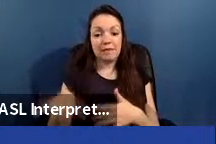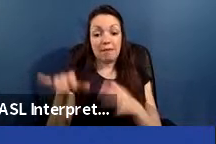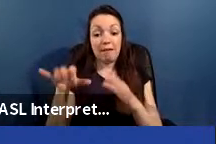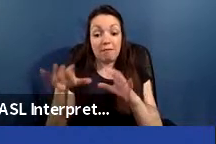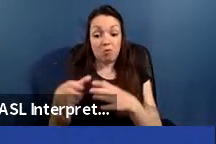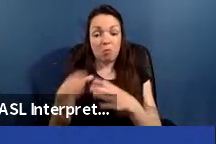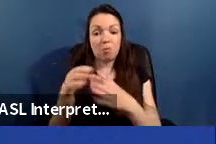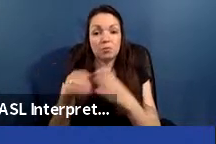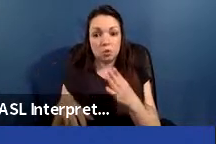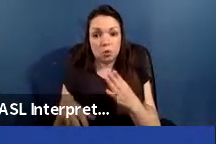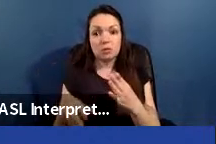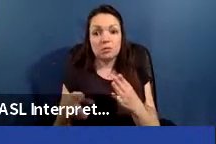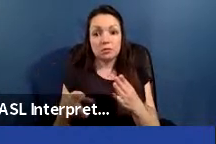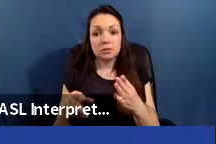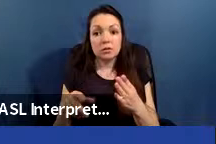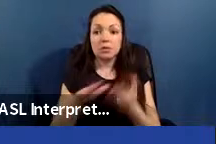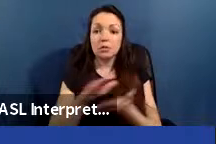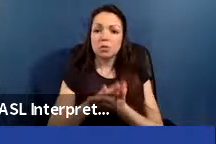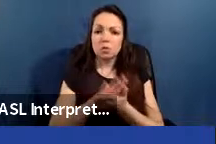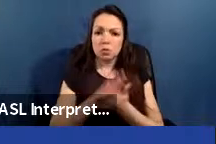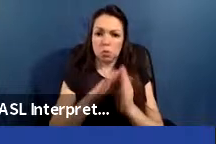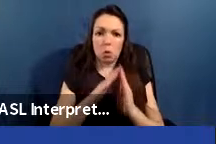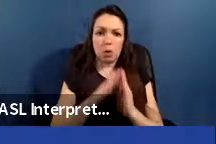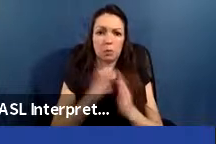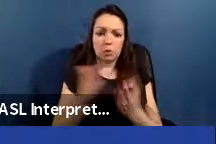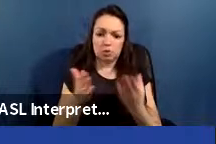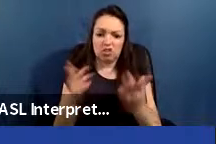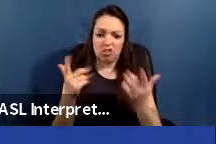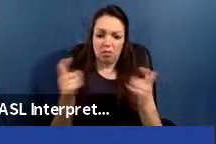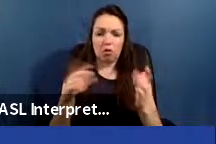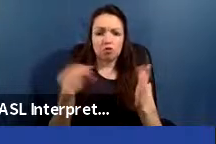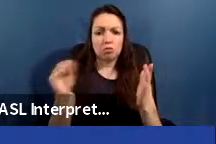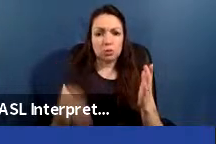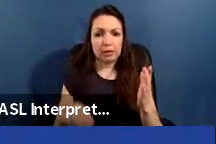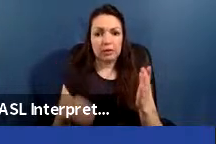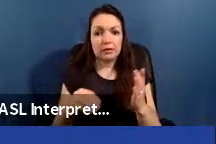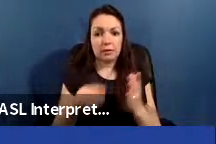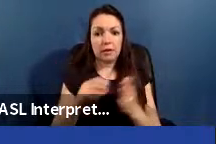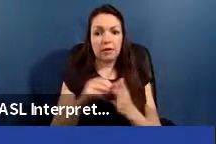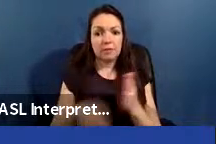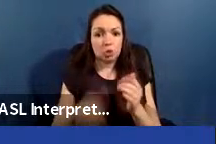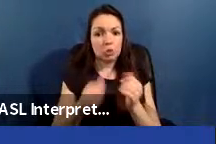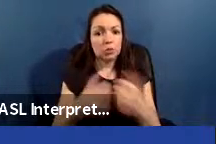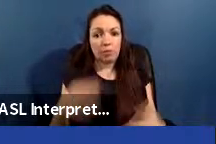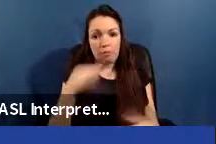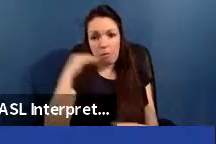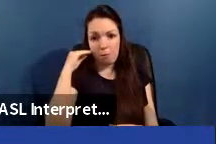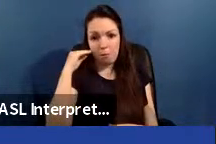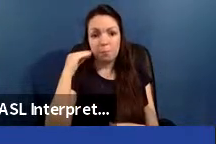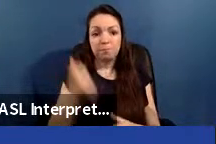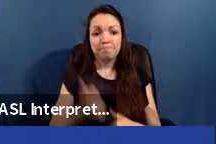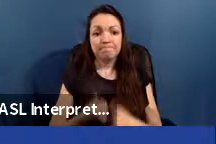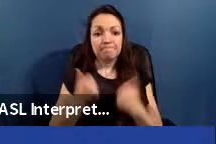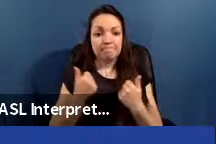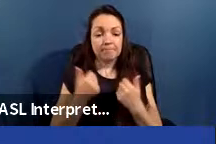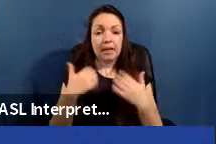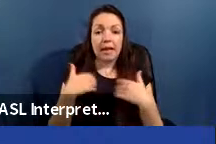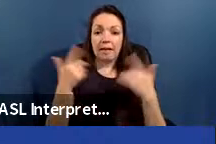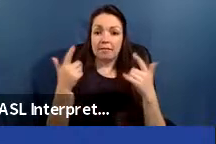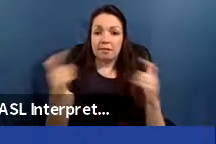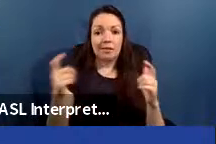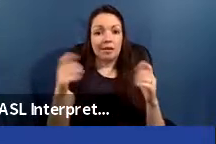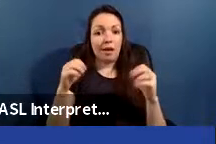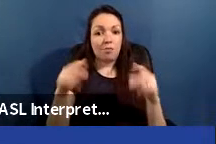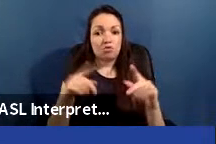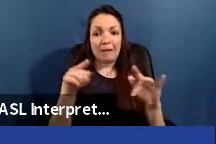because these are school communities that are serving a large percentage of students experiencing homelessness, have larger opportunity gaps that we also